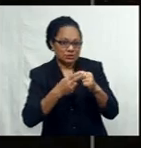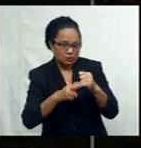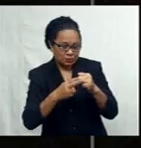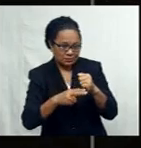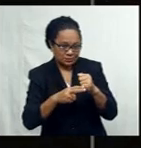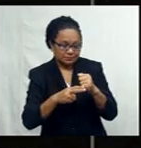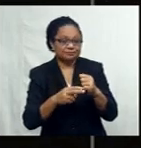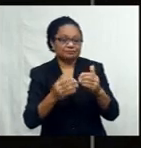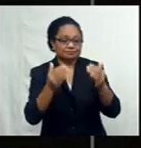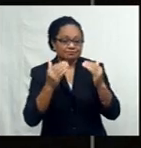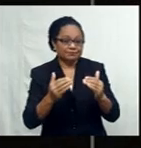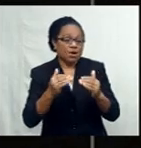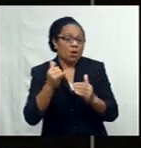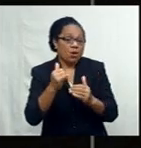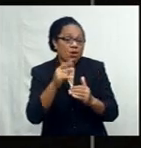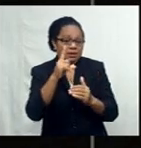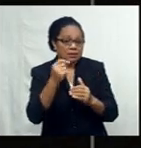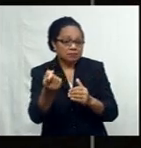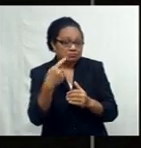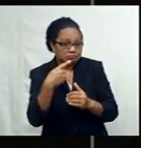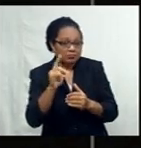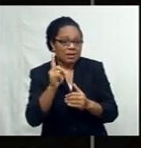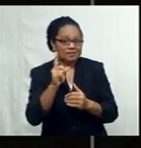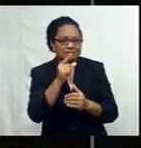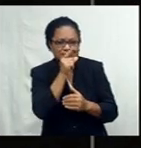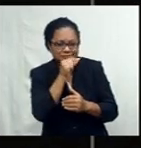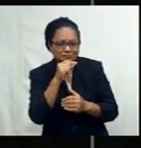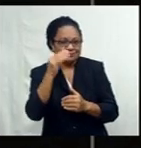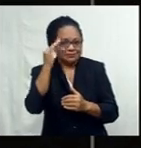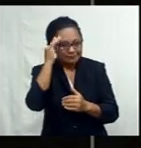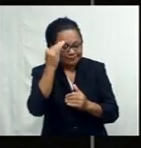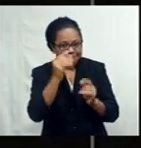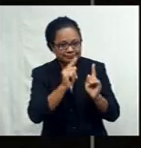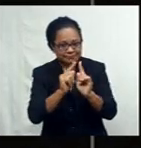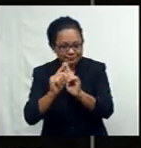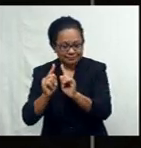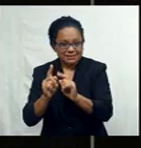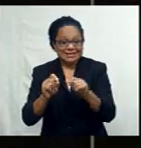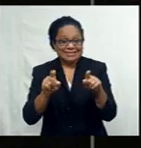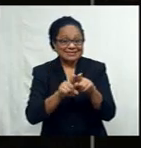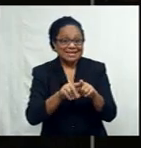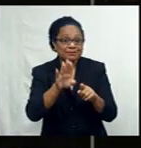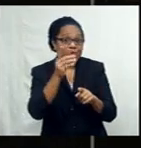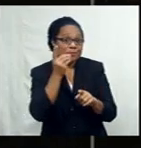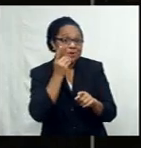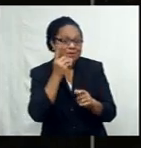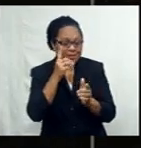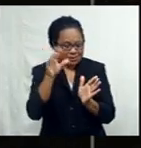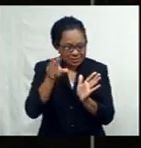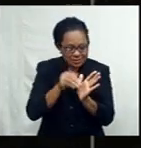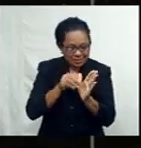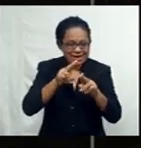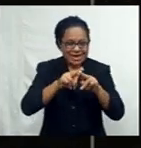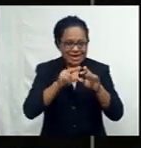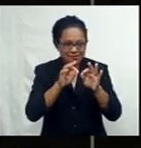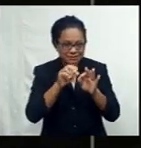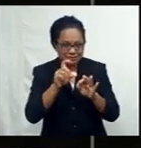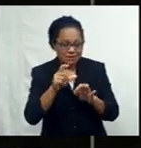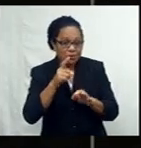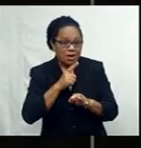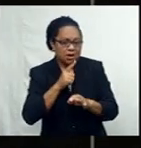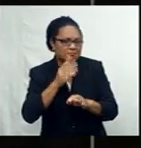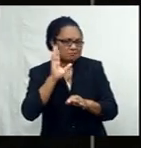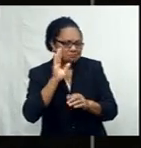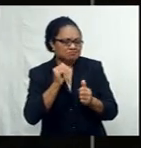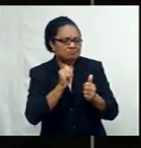fbcnews@fbc.com.fj or share it with us via our various social media accounts. You can also download our FBC app to keep updated with the very latest in